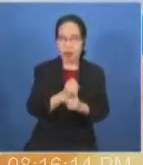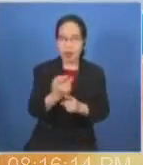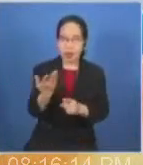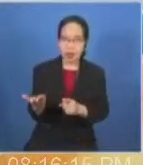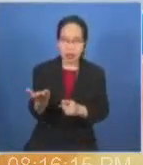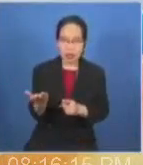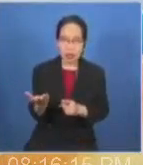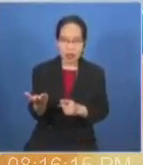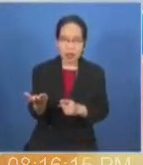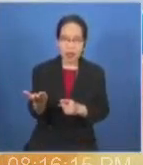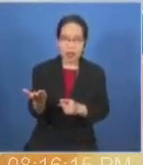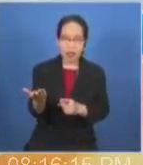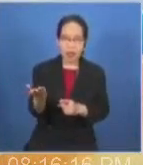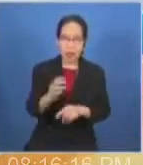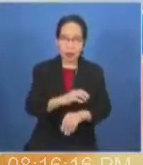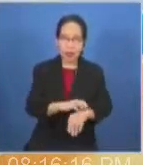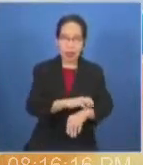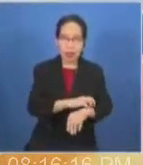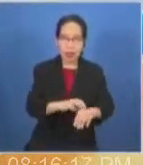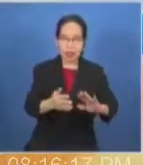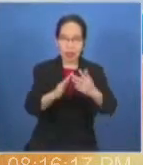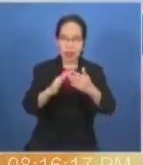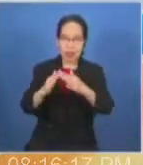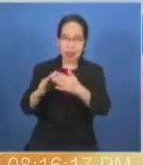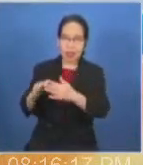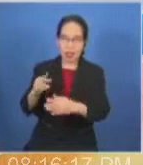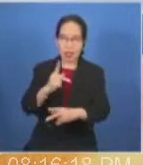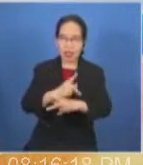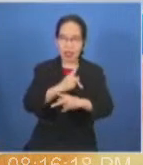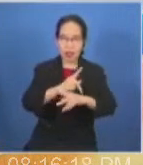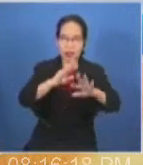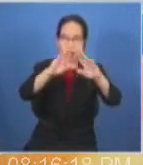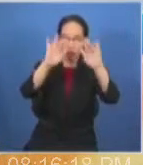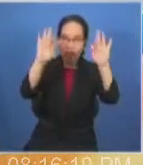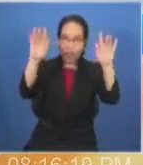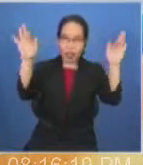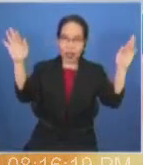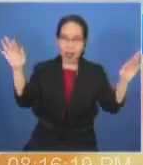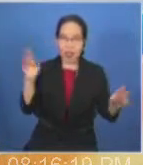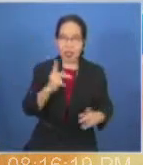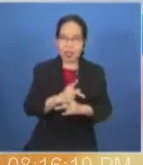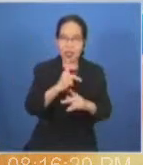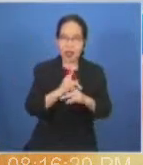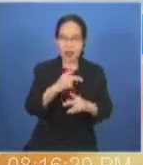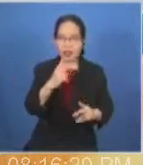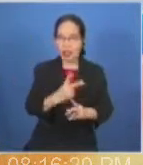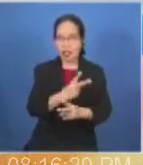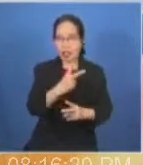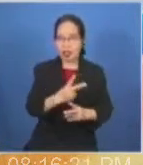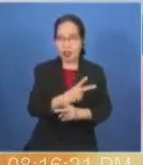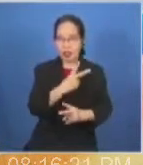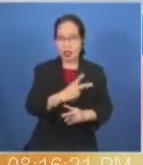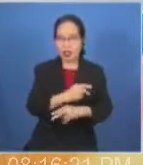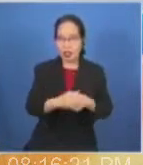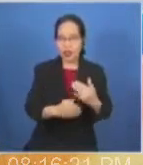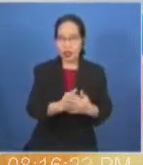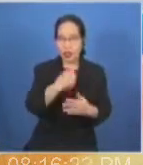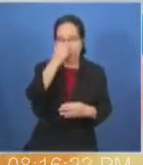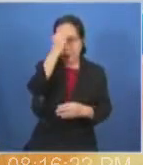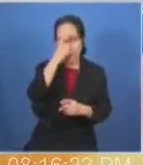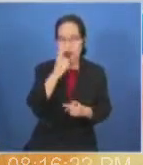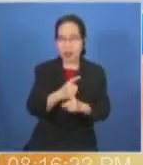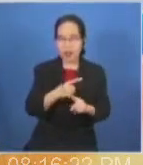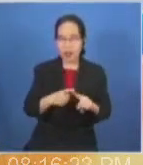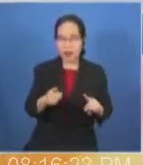Thank you. And to all our brethren in Makati City, keep on shining, keep on